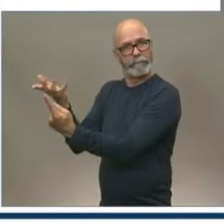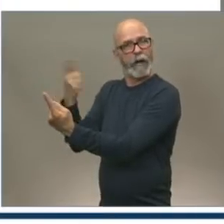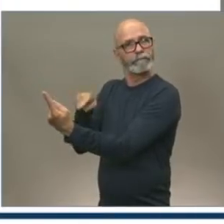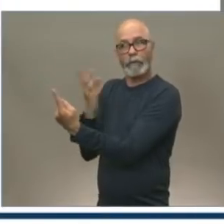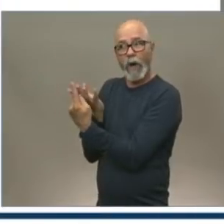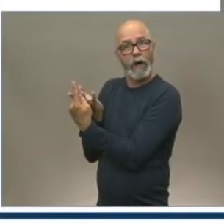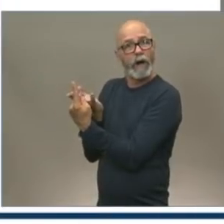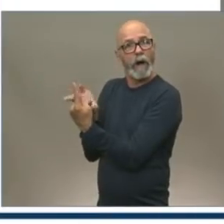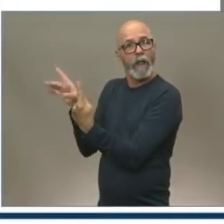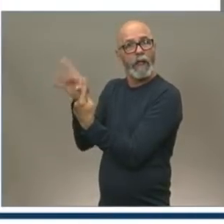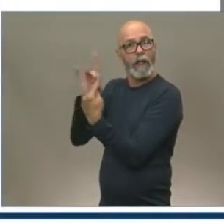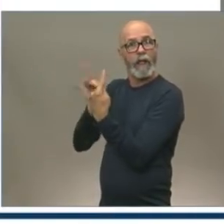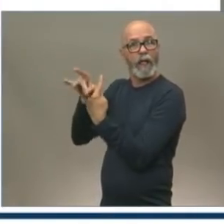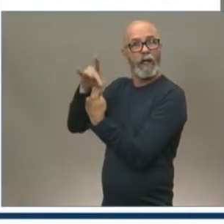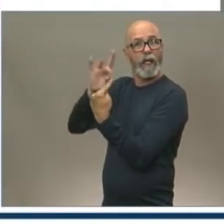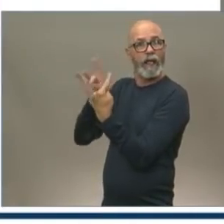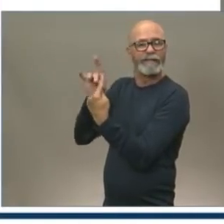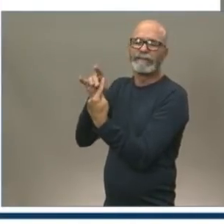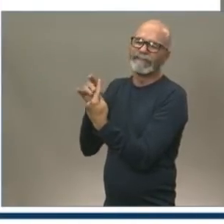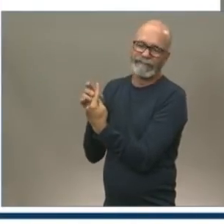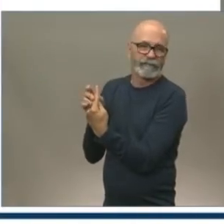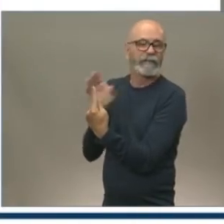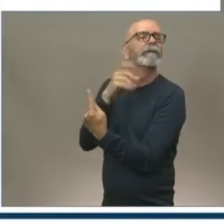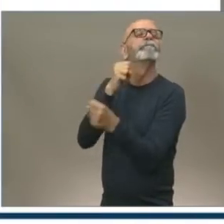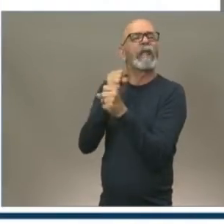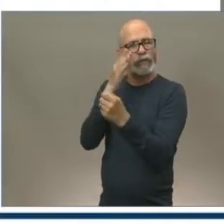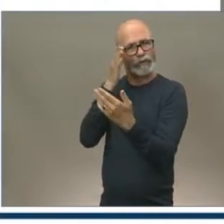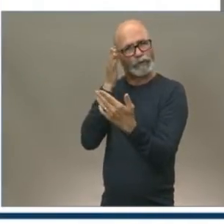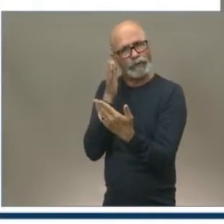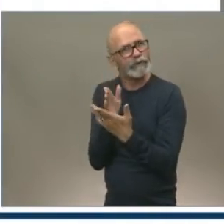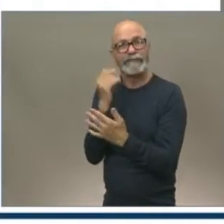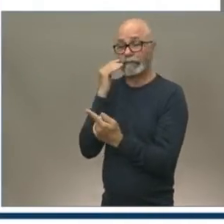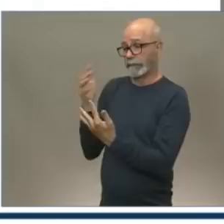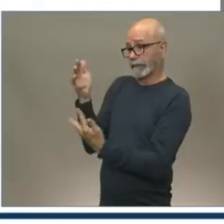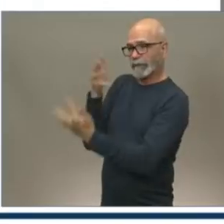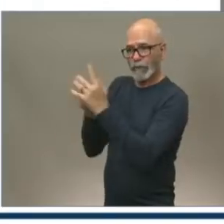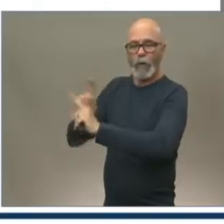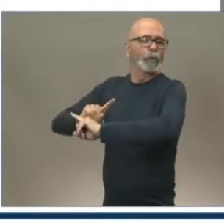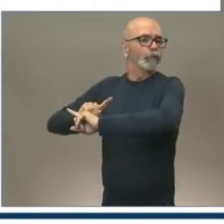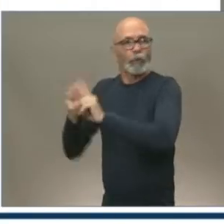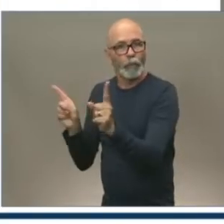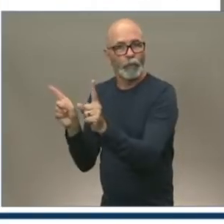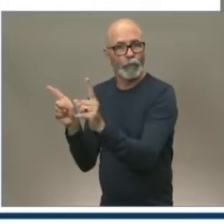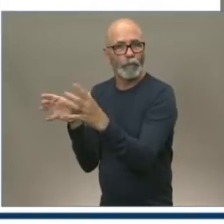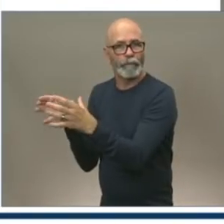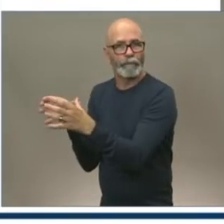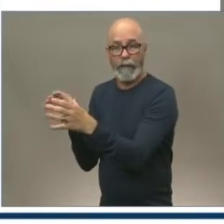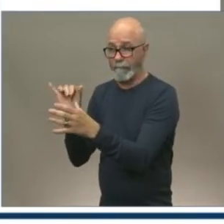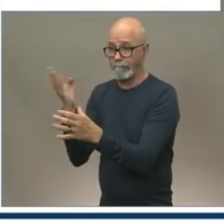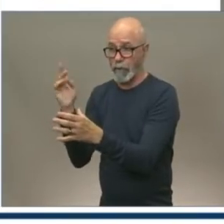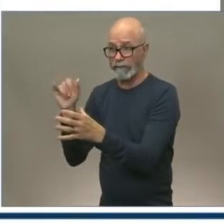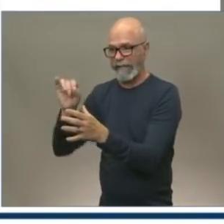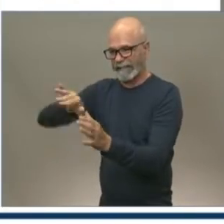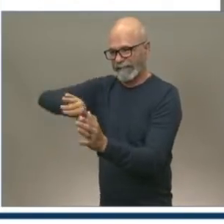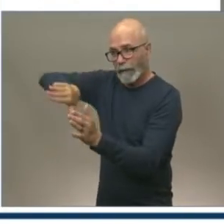Nova Scotians to make sure that they are not choosing to socialize with people who are meant to be under